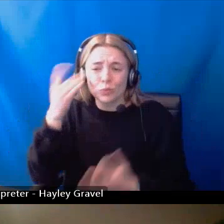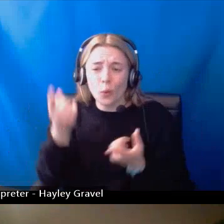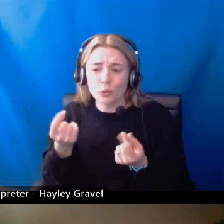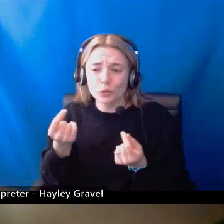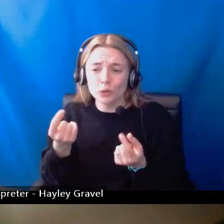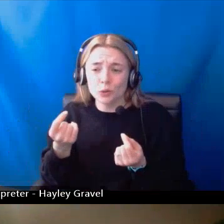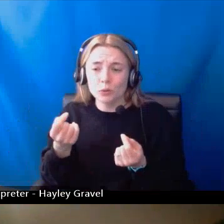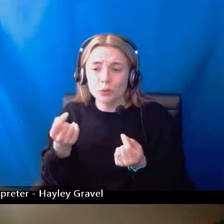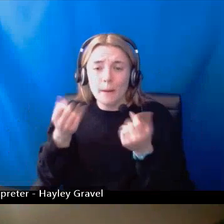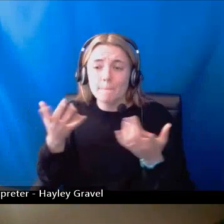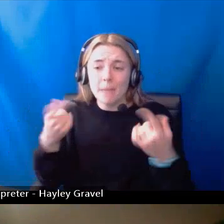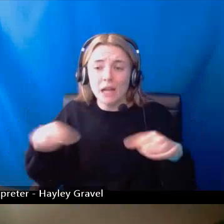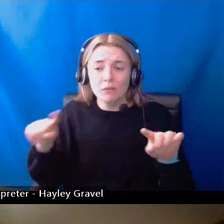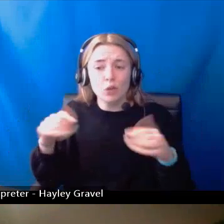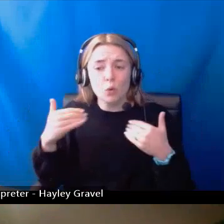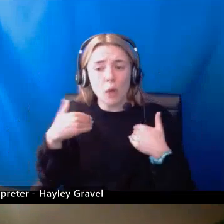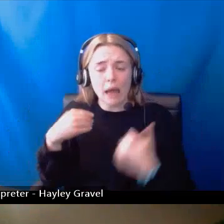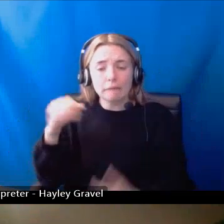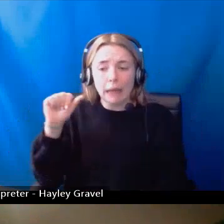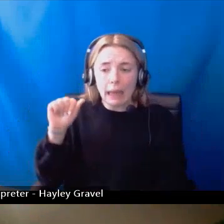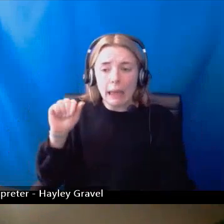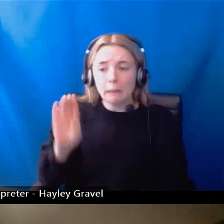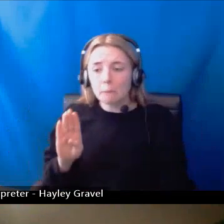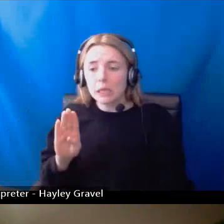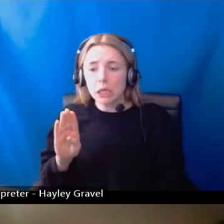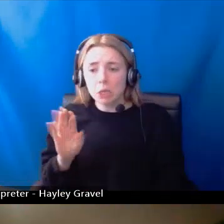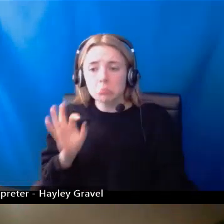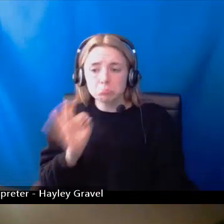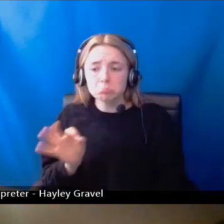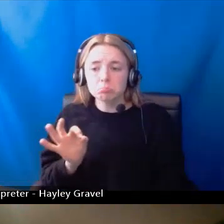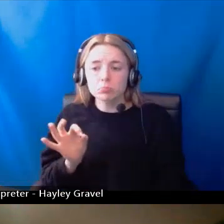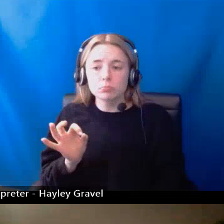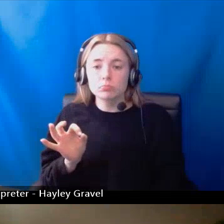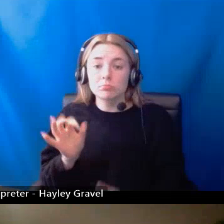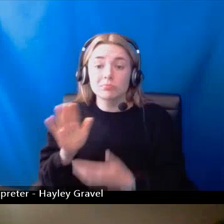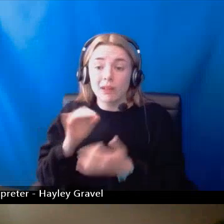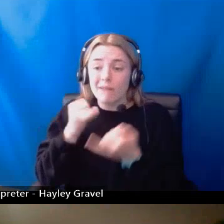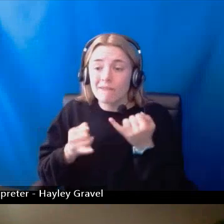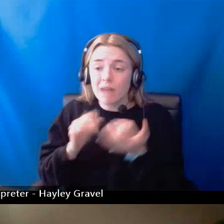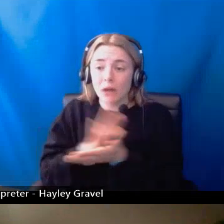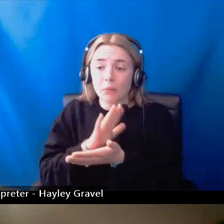have a solid A or a B coming into this final paper. Don't blow it.